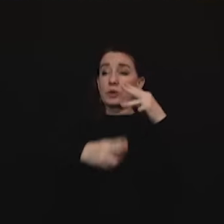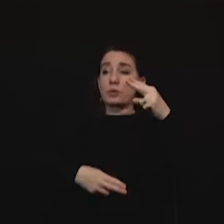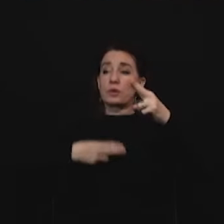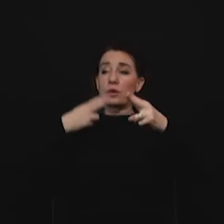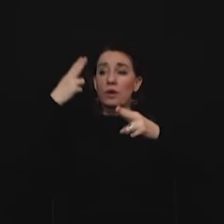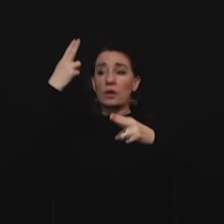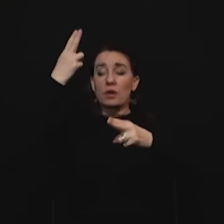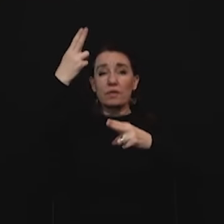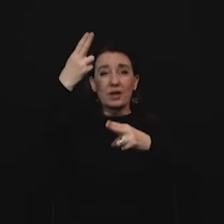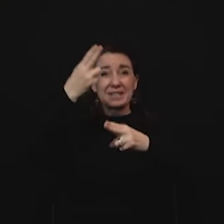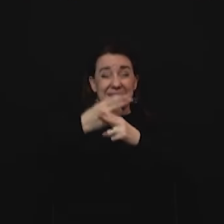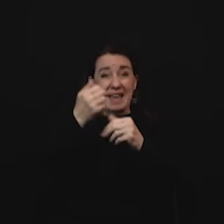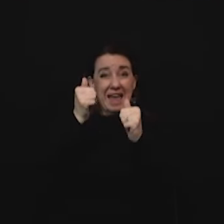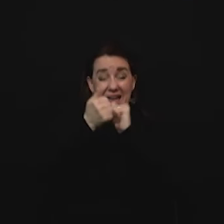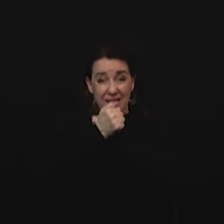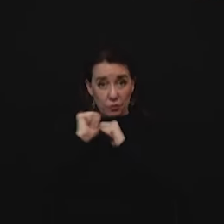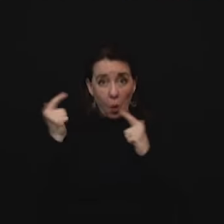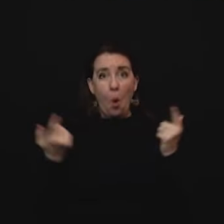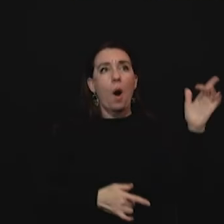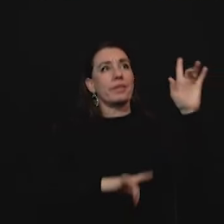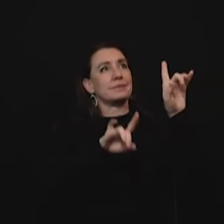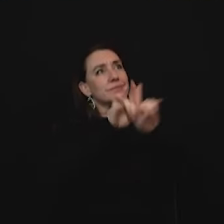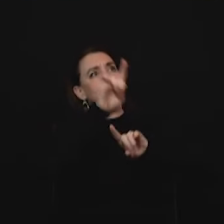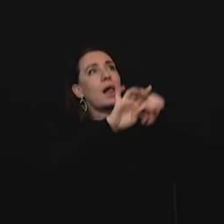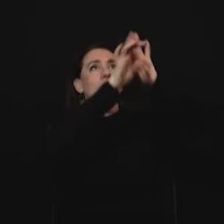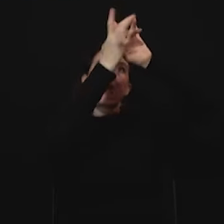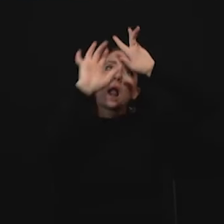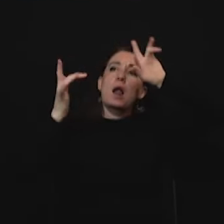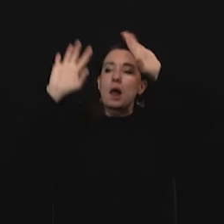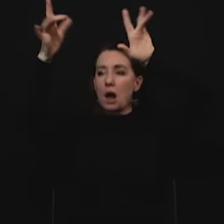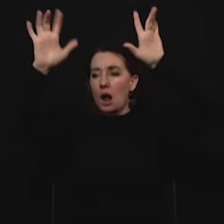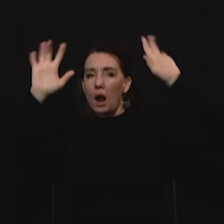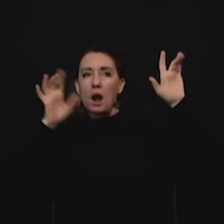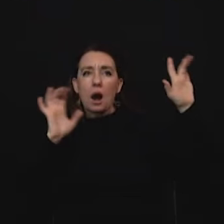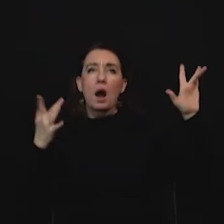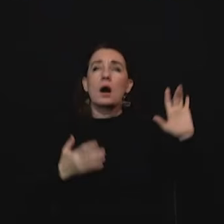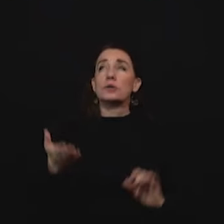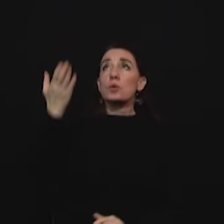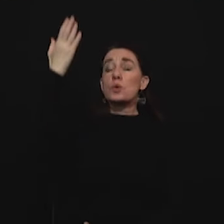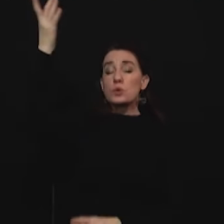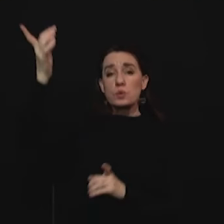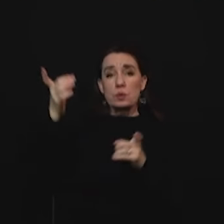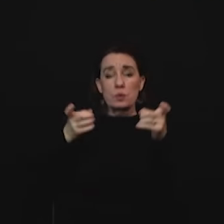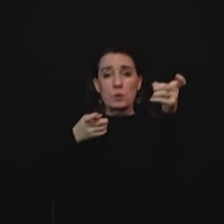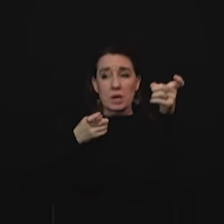And the galaxies you reign.